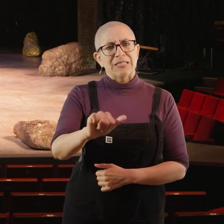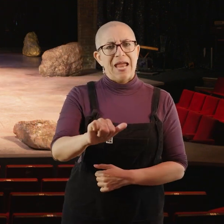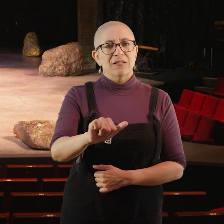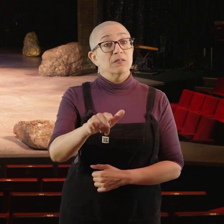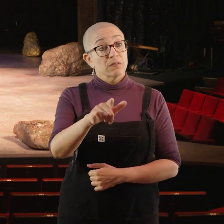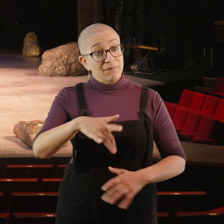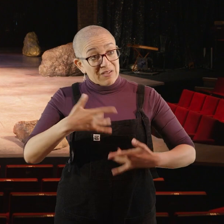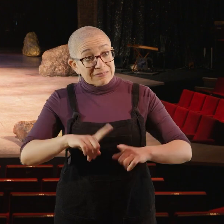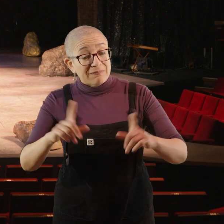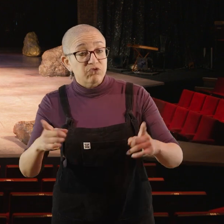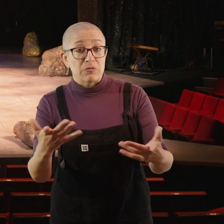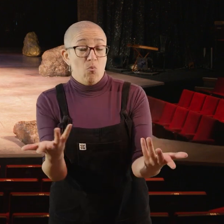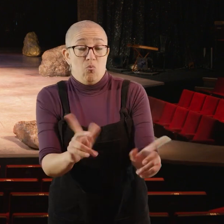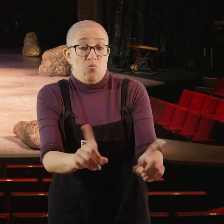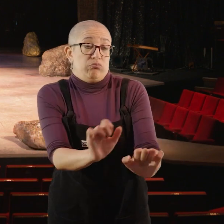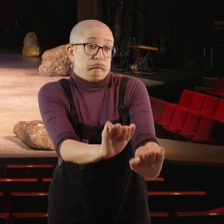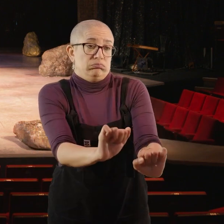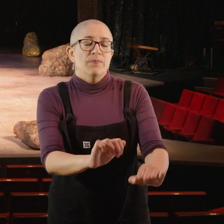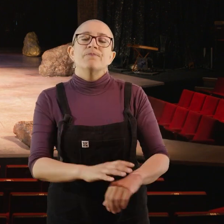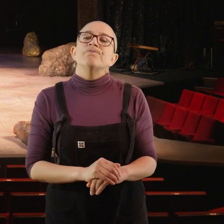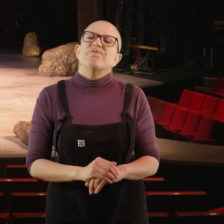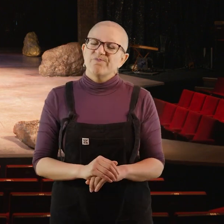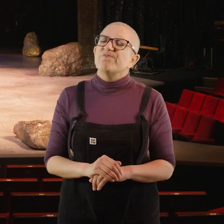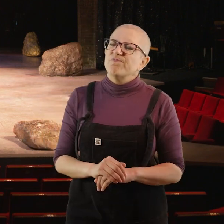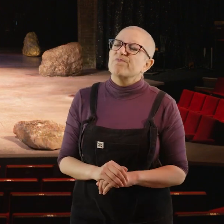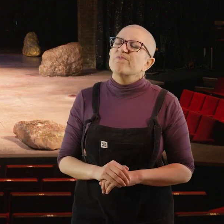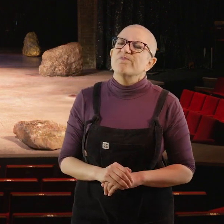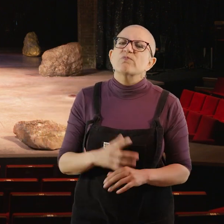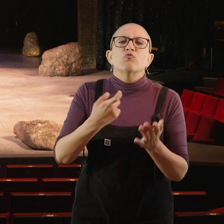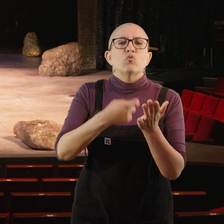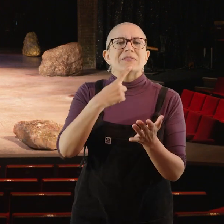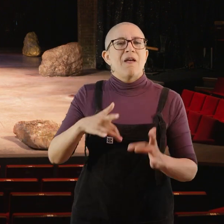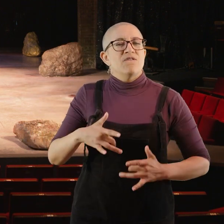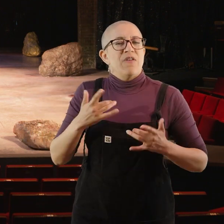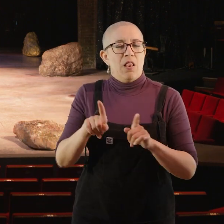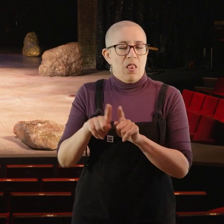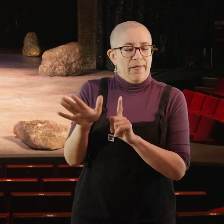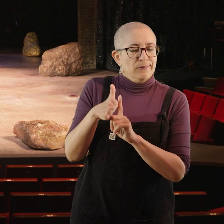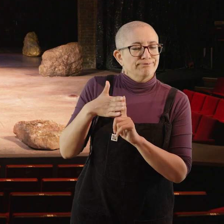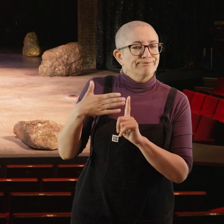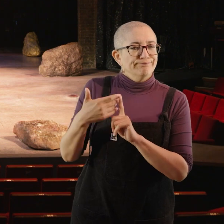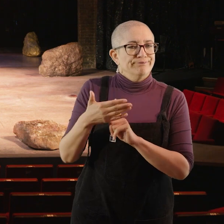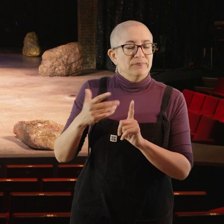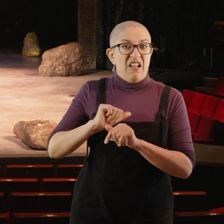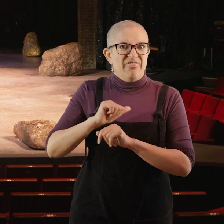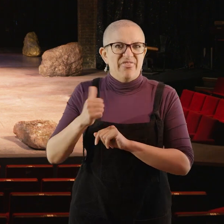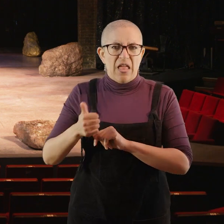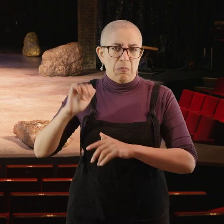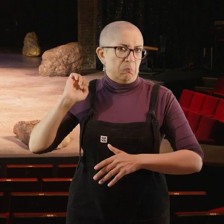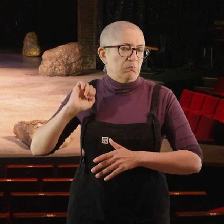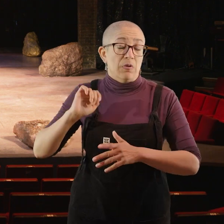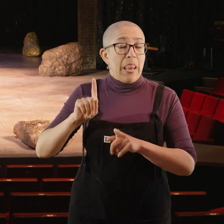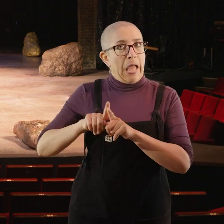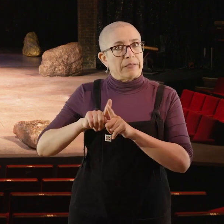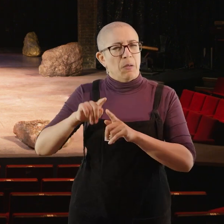feel different? Or It felt, it felt like a gentle coax, and as brutal as the tactic was,